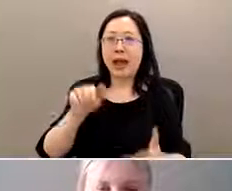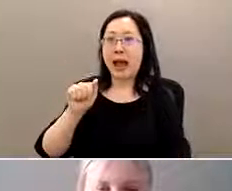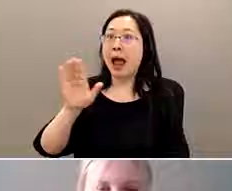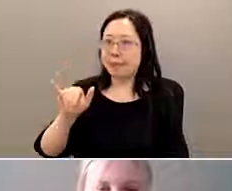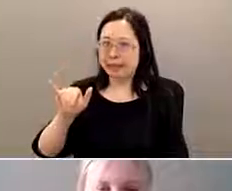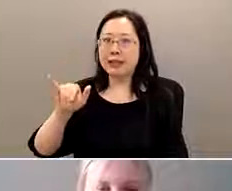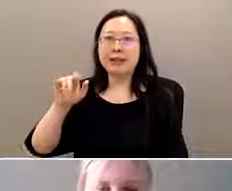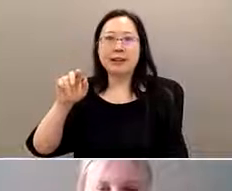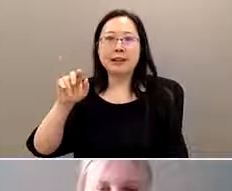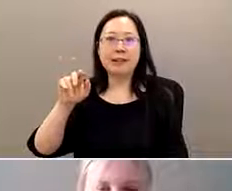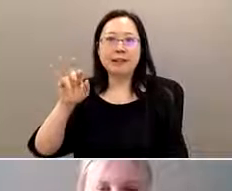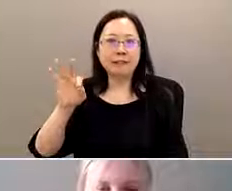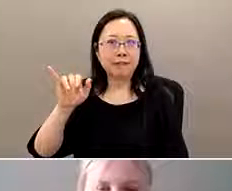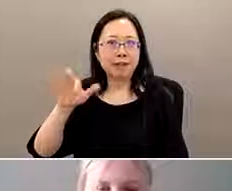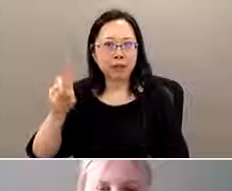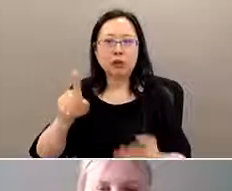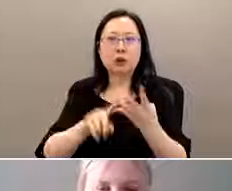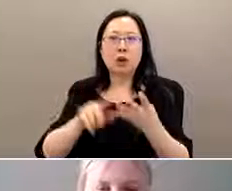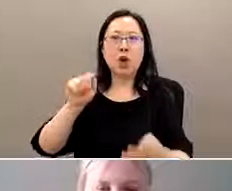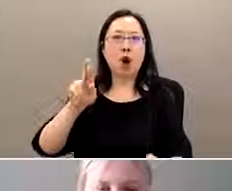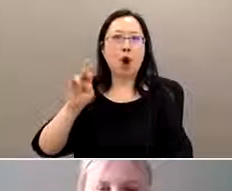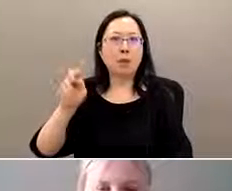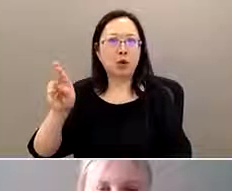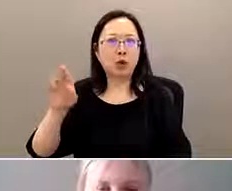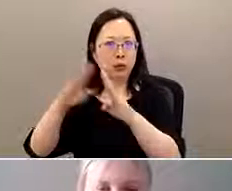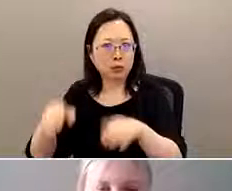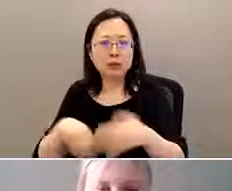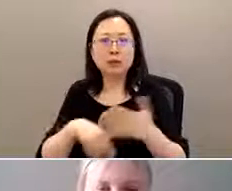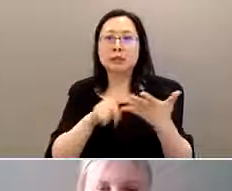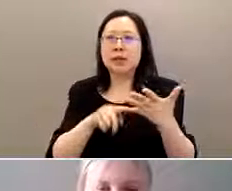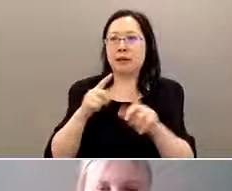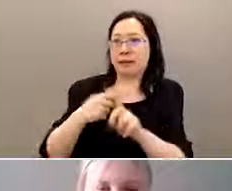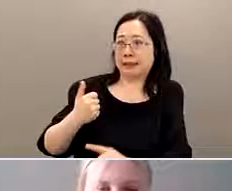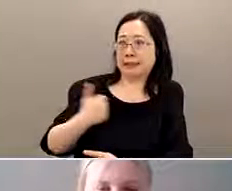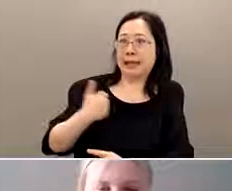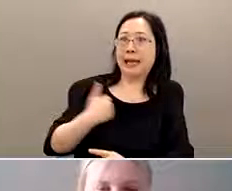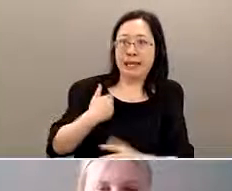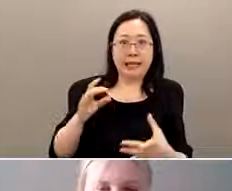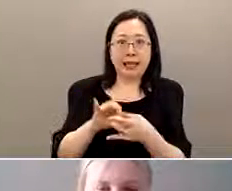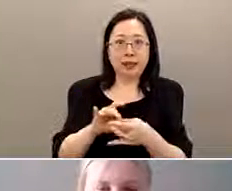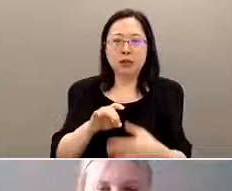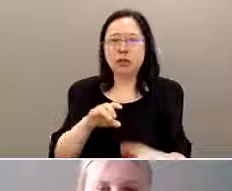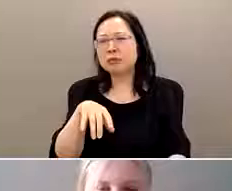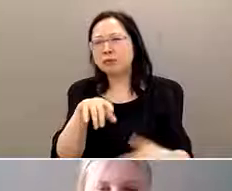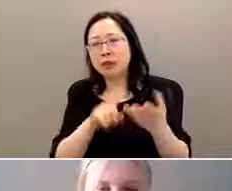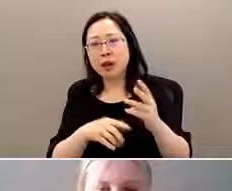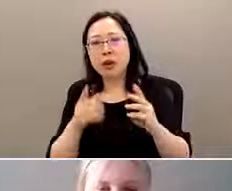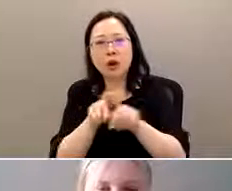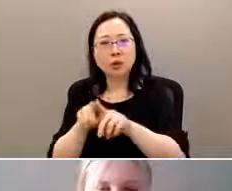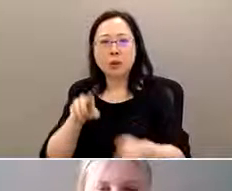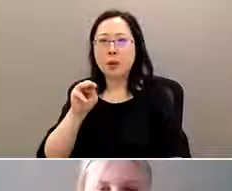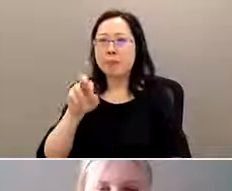that are also going to be involved, Harmer House in Ottawa, and Community Engagement Middlesex